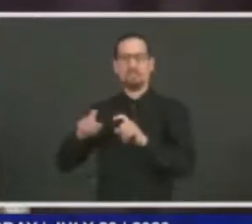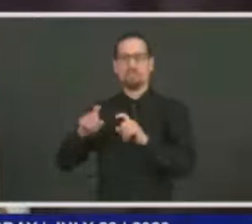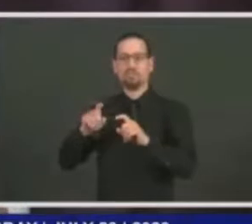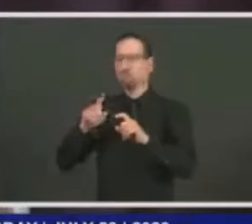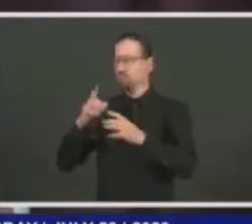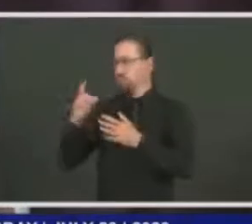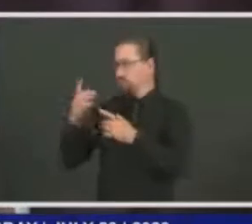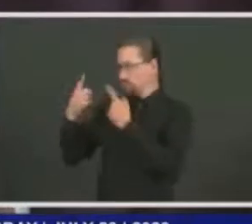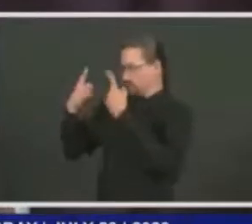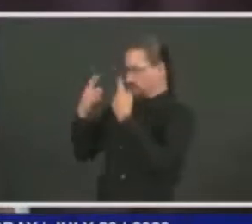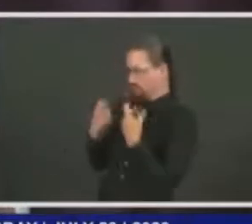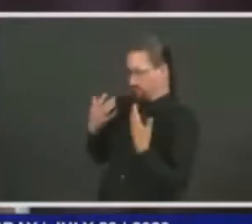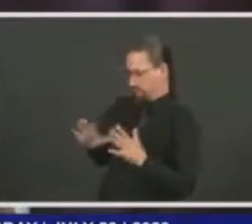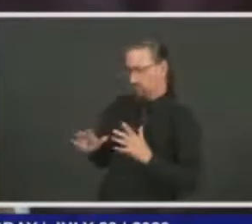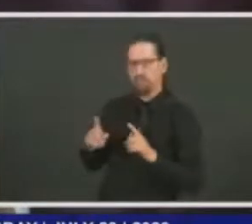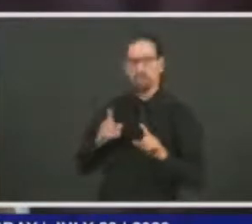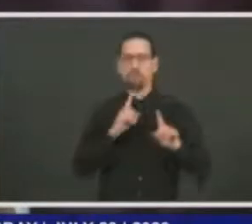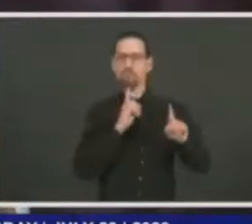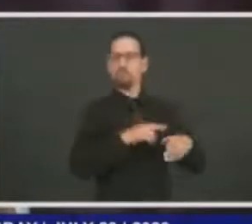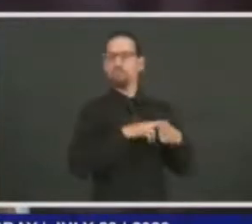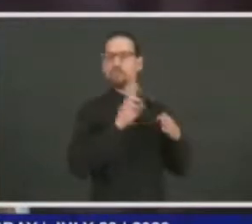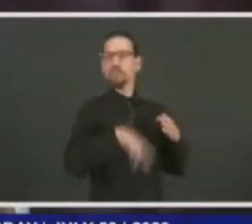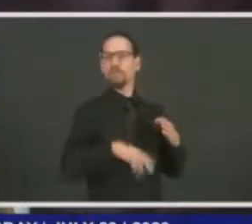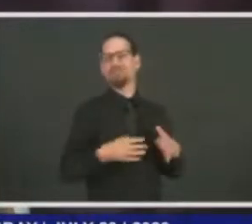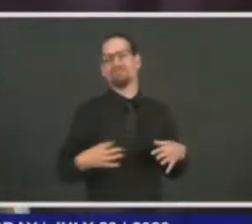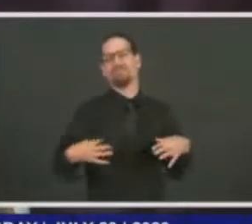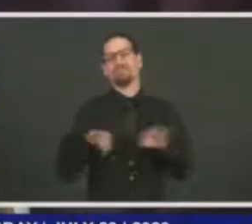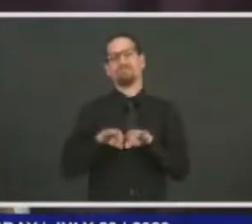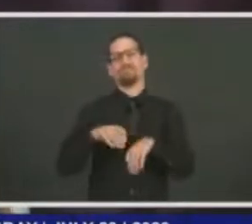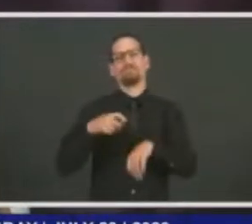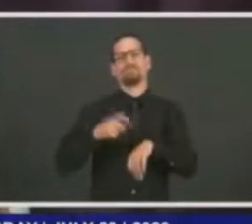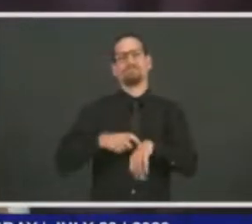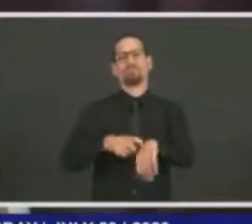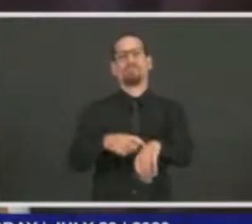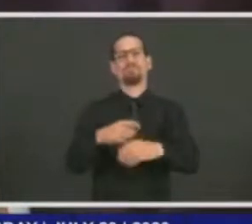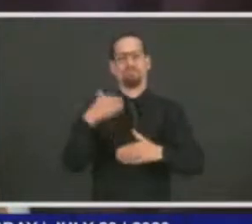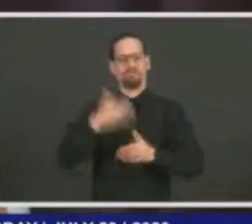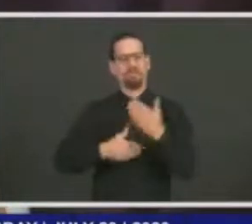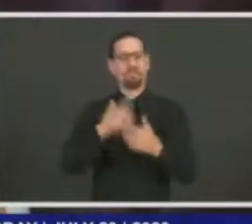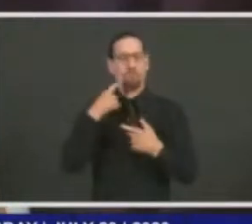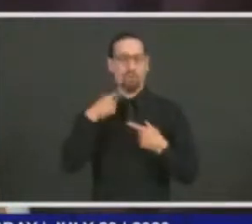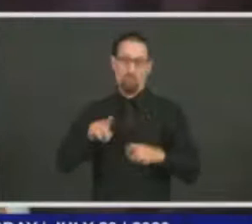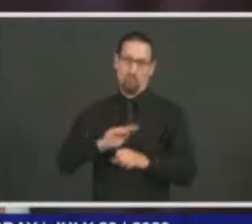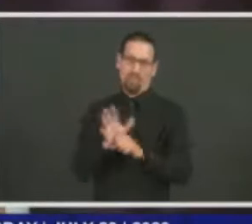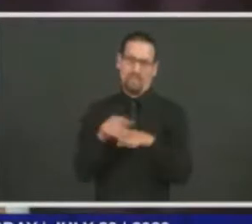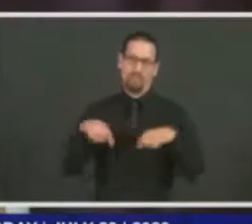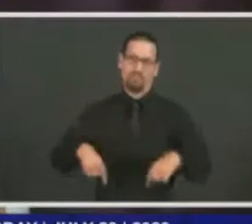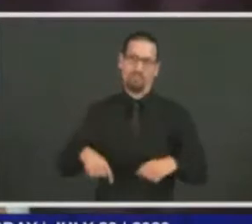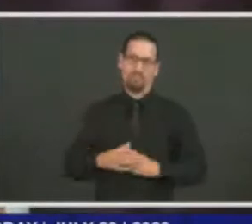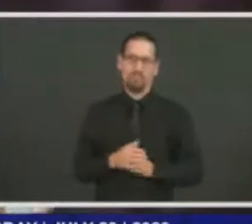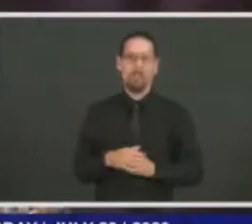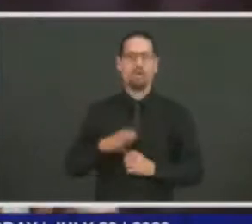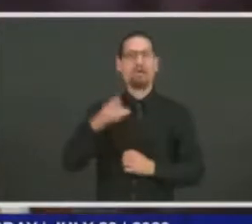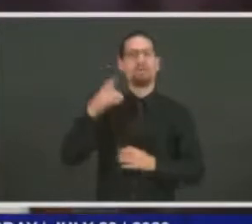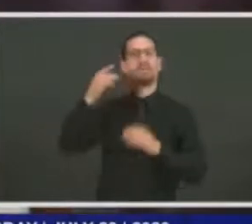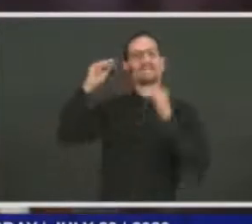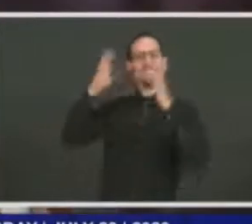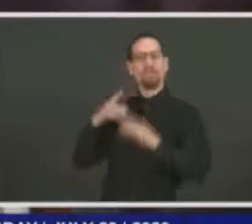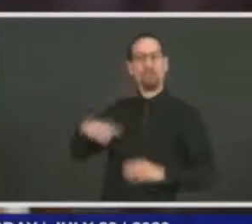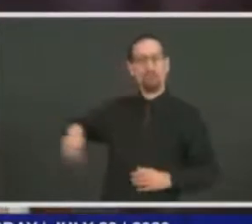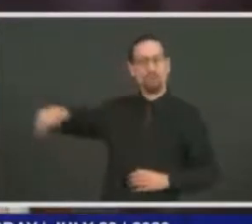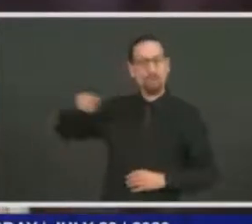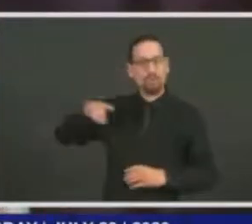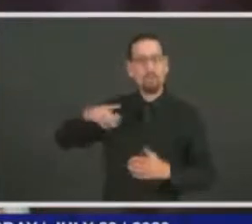pandemic. We need to make sure testing is in place before any teacher or student enters the classroom. Nosotros hemos